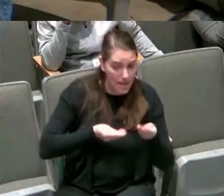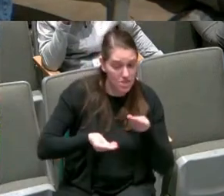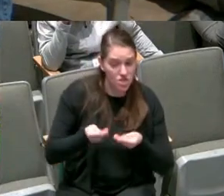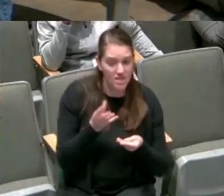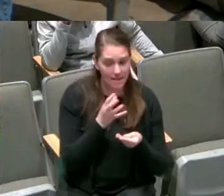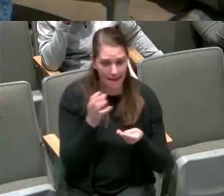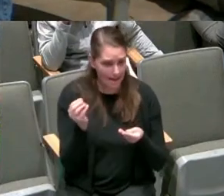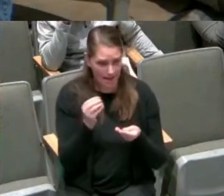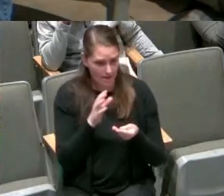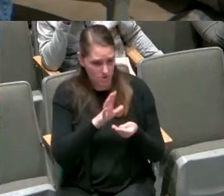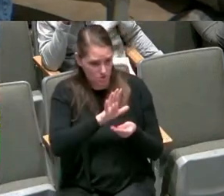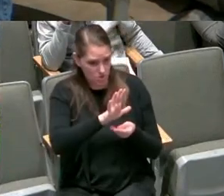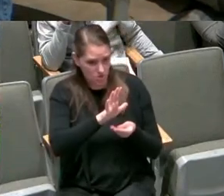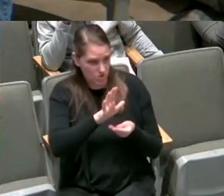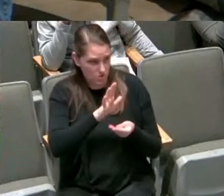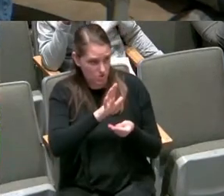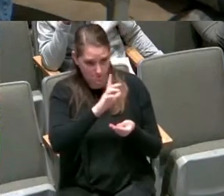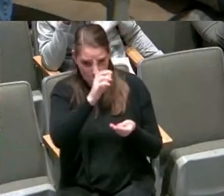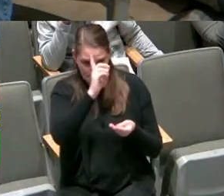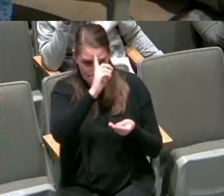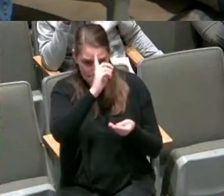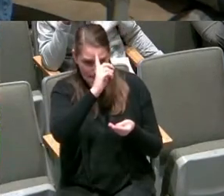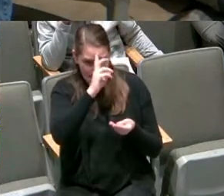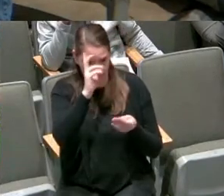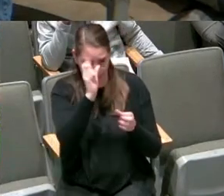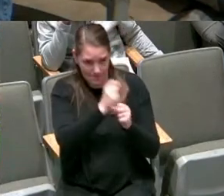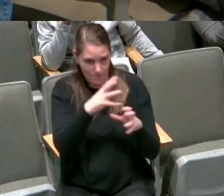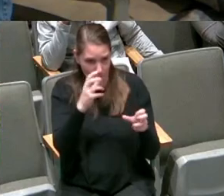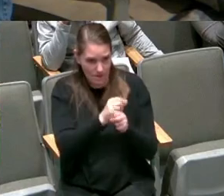and what your mind exploding with